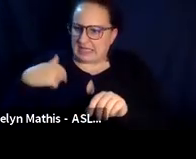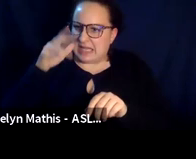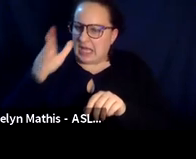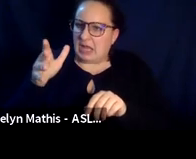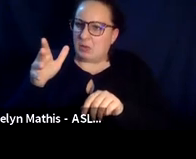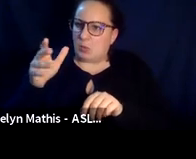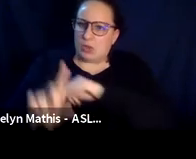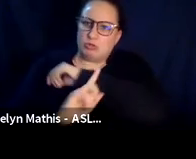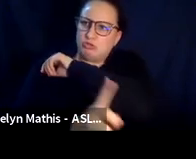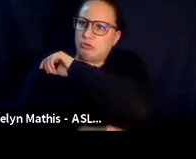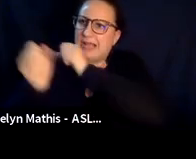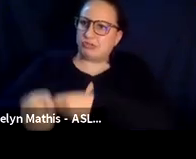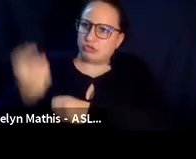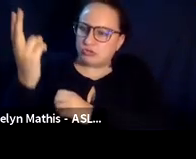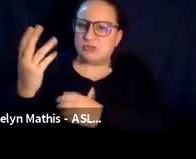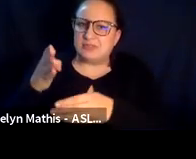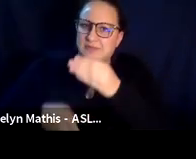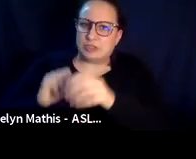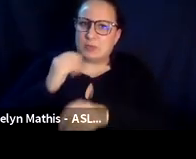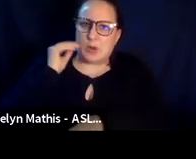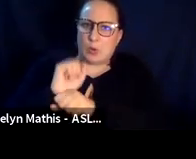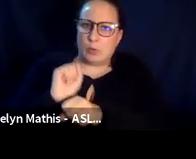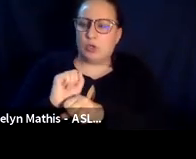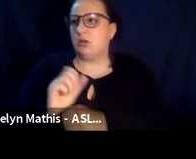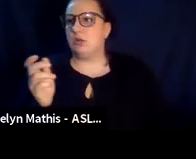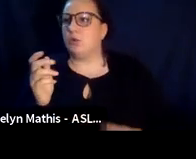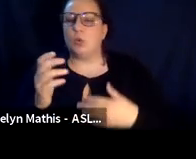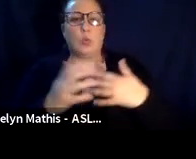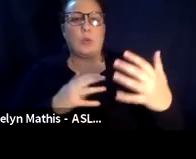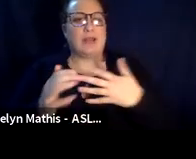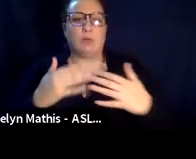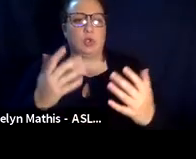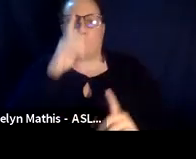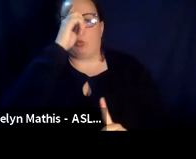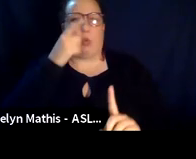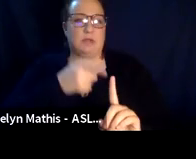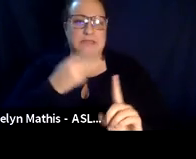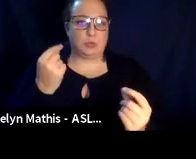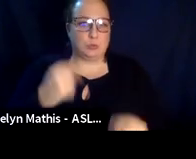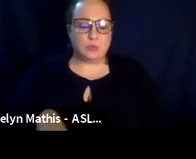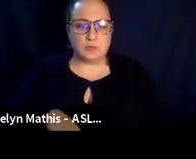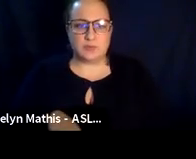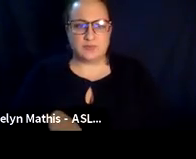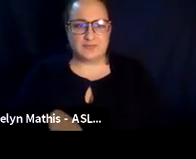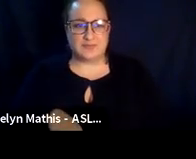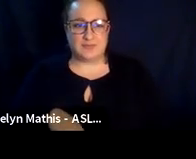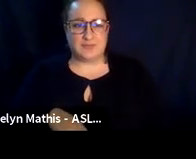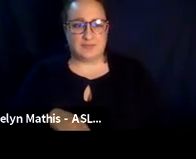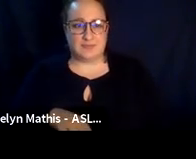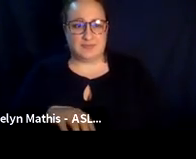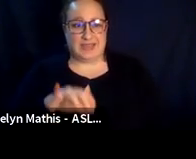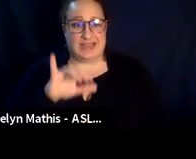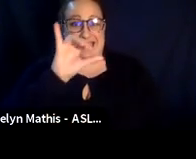trash after I finish my homework, whatever it is that you're setting out to do. And these guys right here